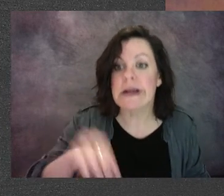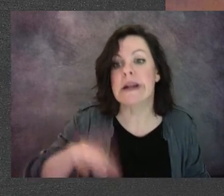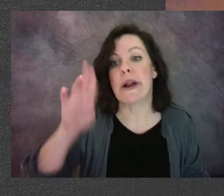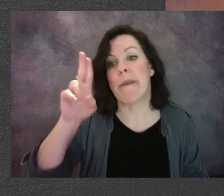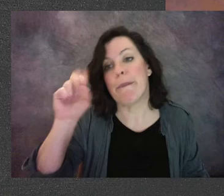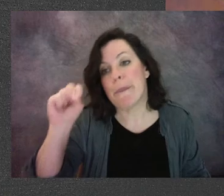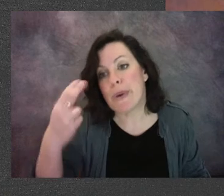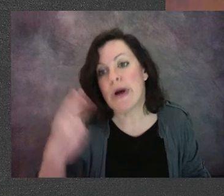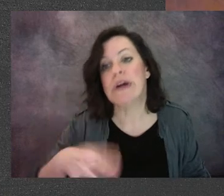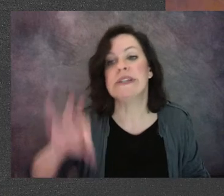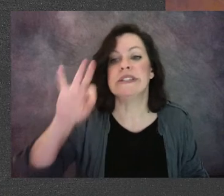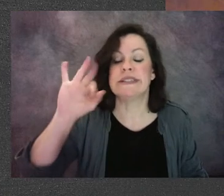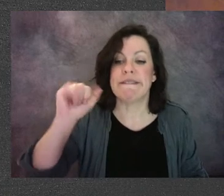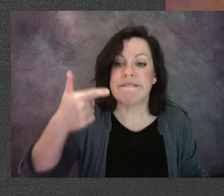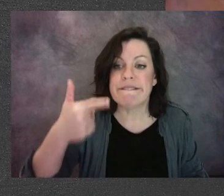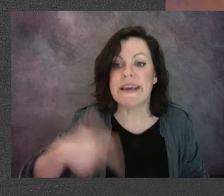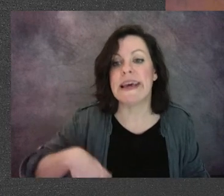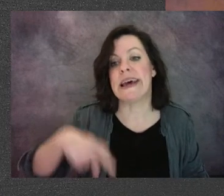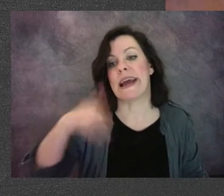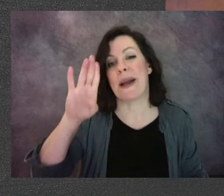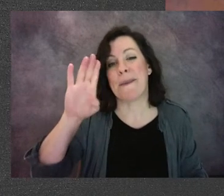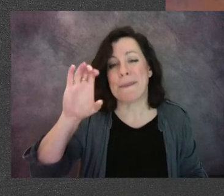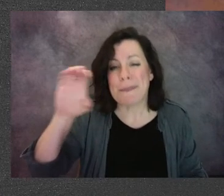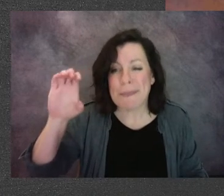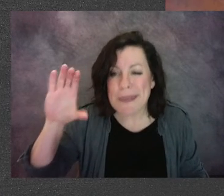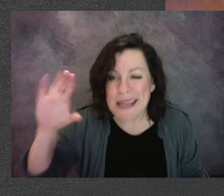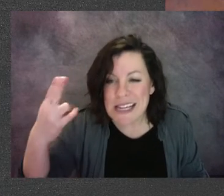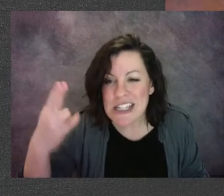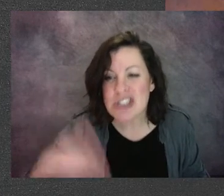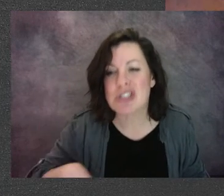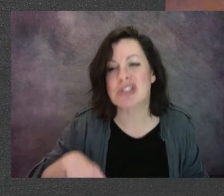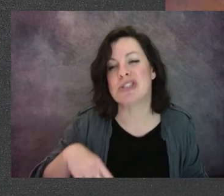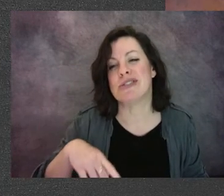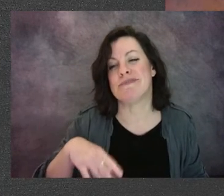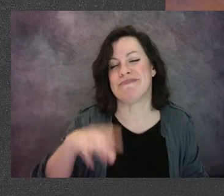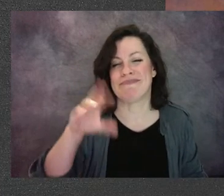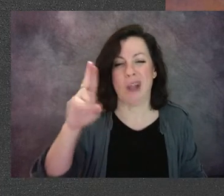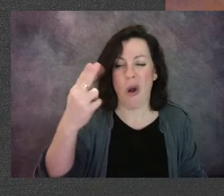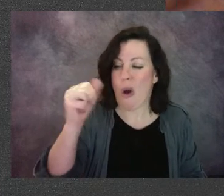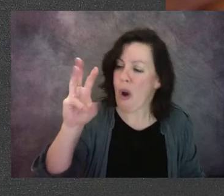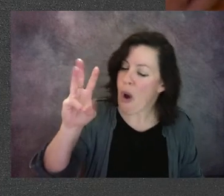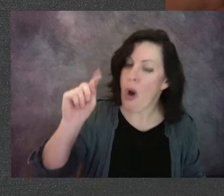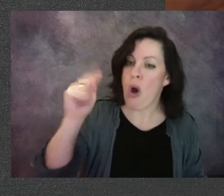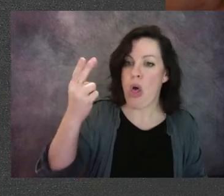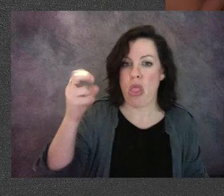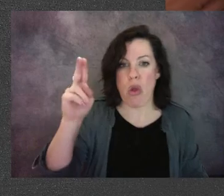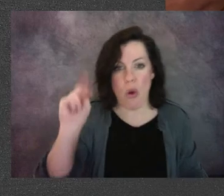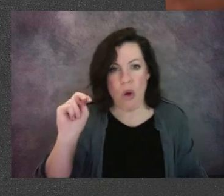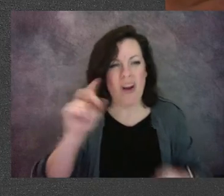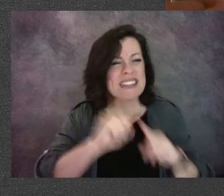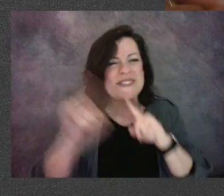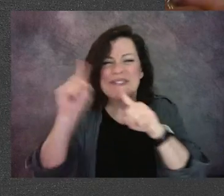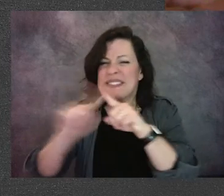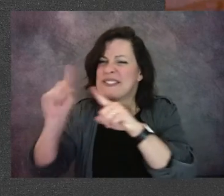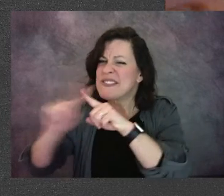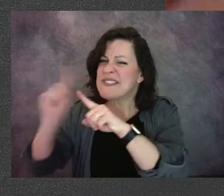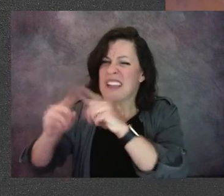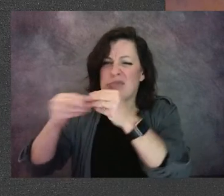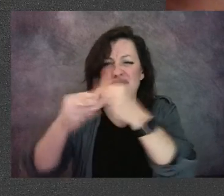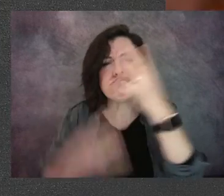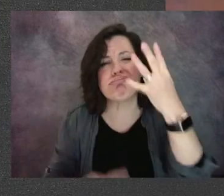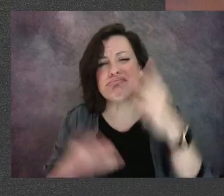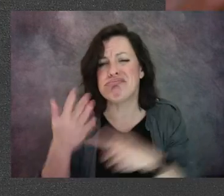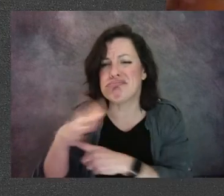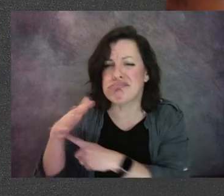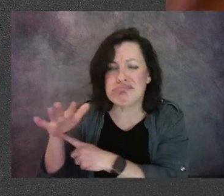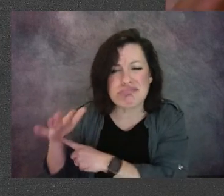leaf, poplar, beech, hawthorn, all different shapes